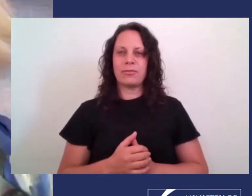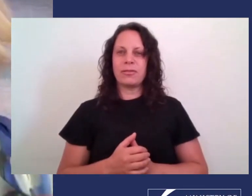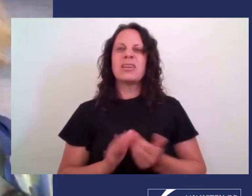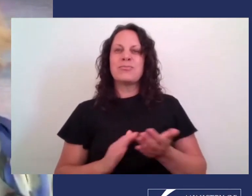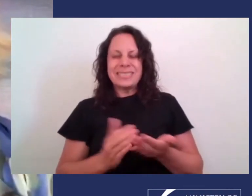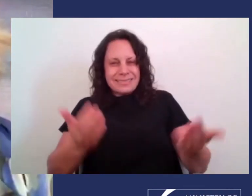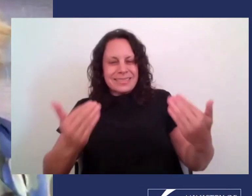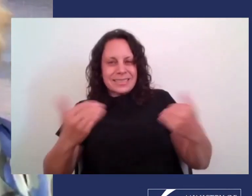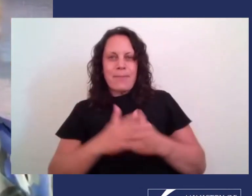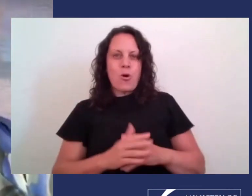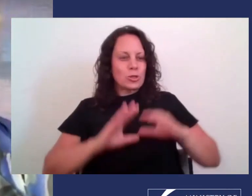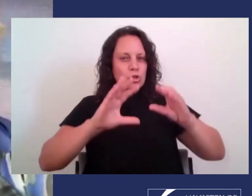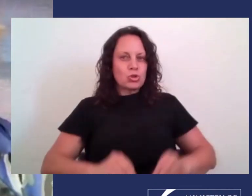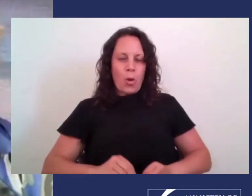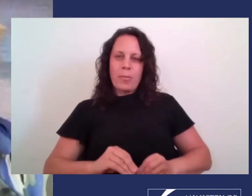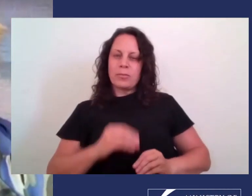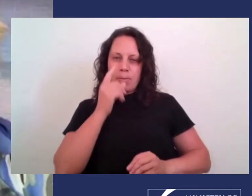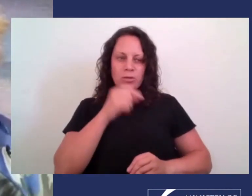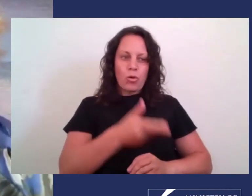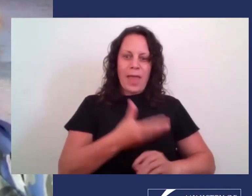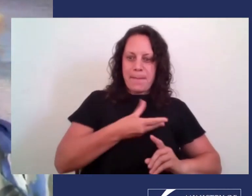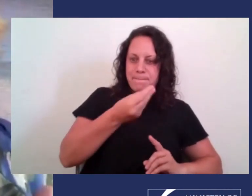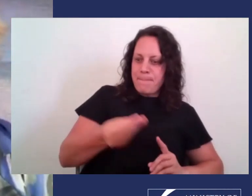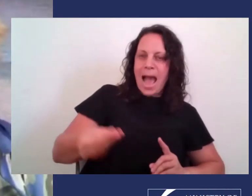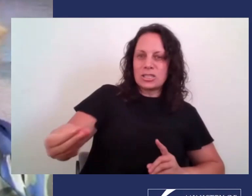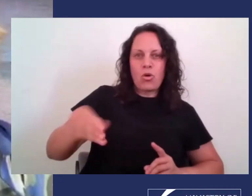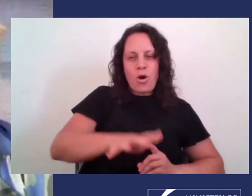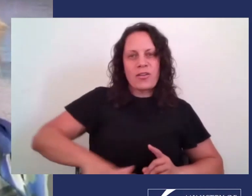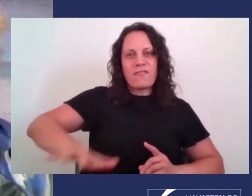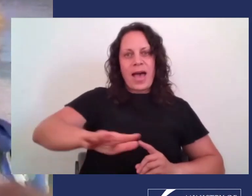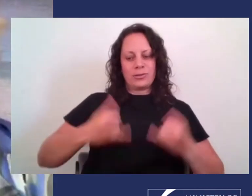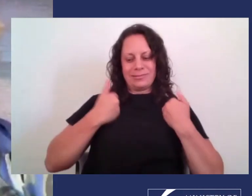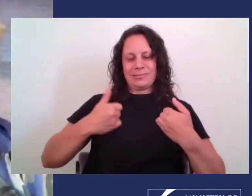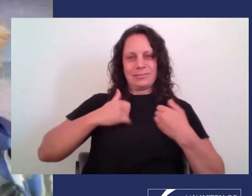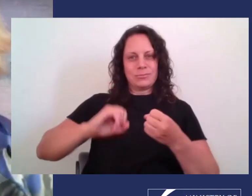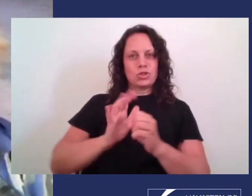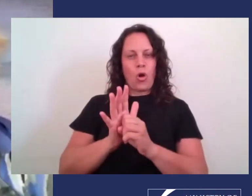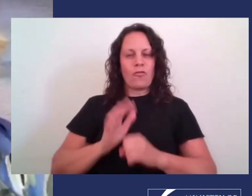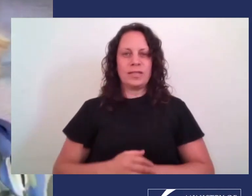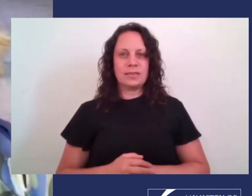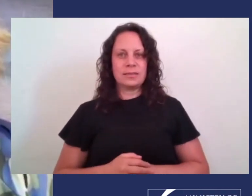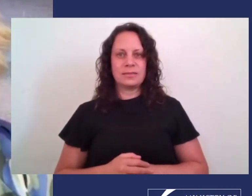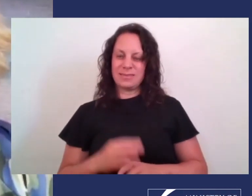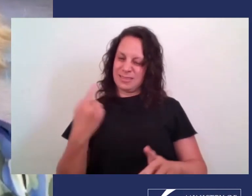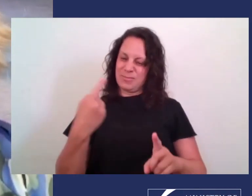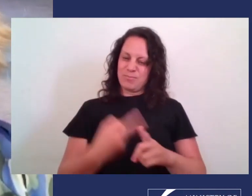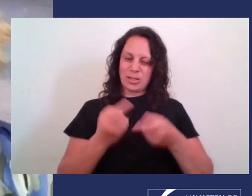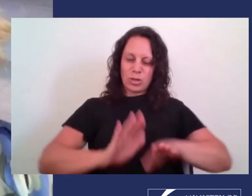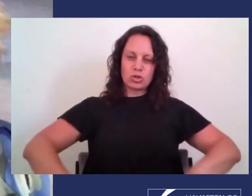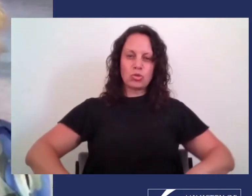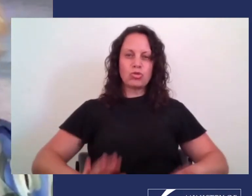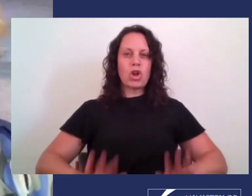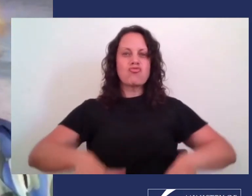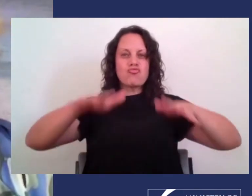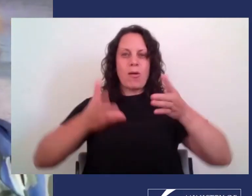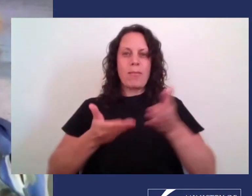tamariki passing on COVID to other whānau. And of course, there's emerging evidence that our tamariki growing up in this pandemic are much more likely to